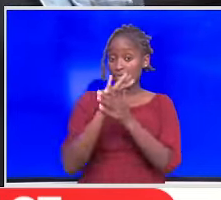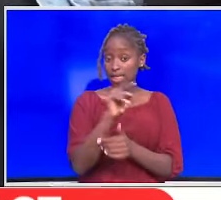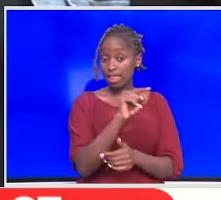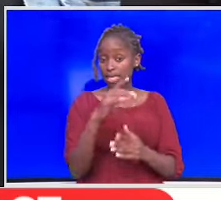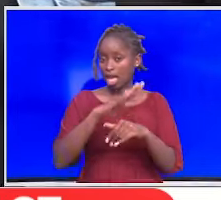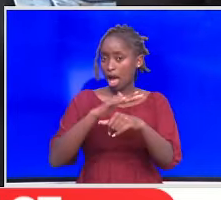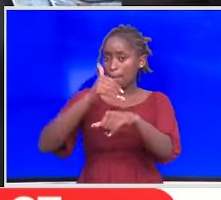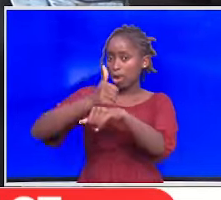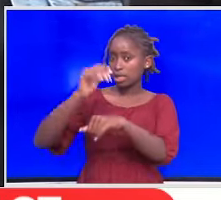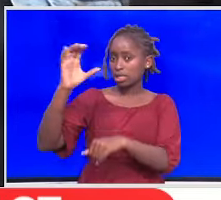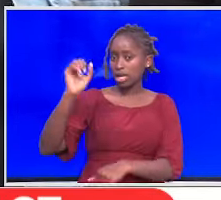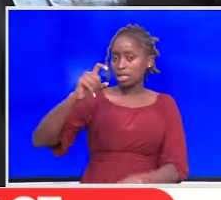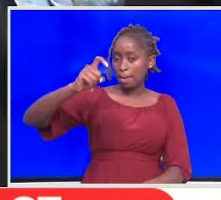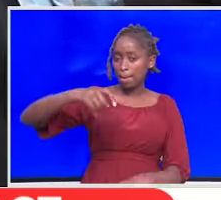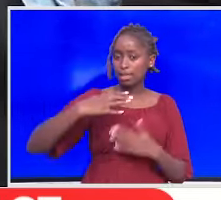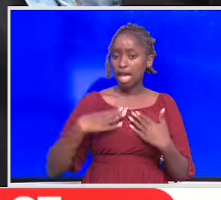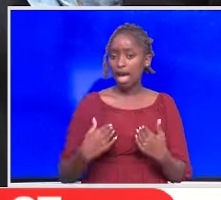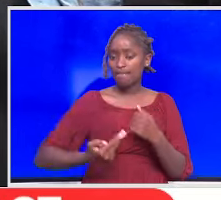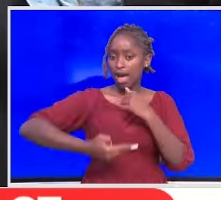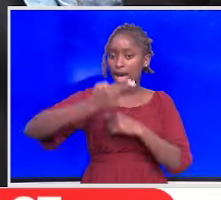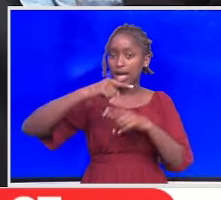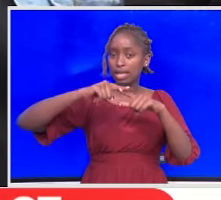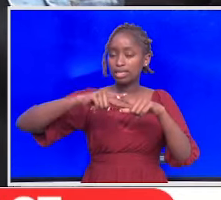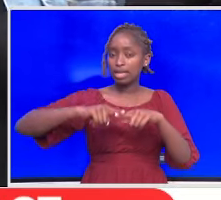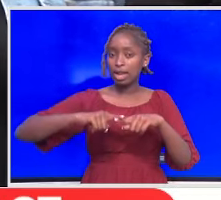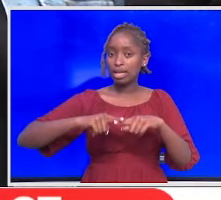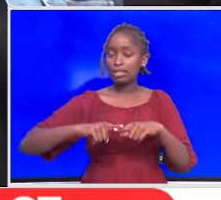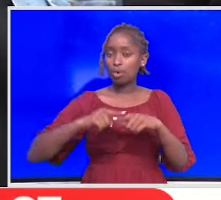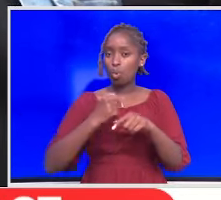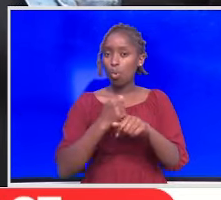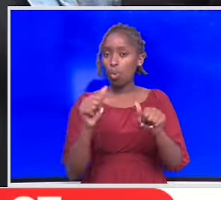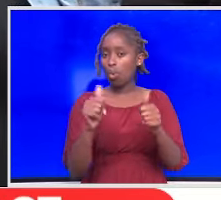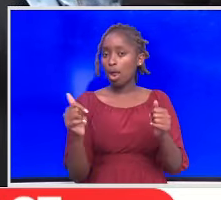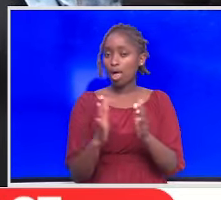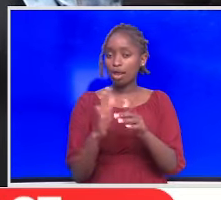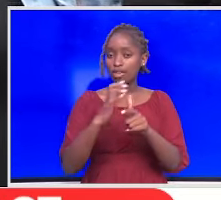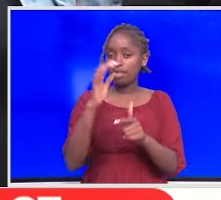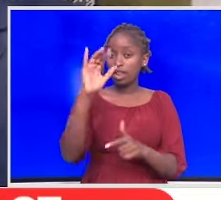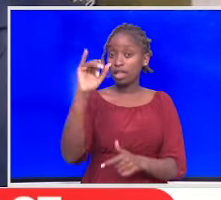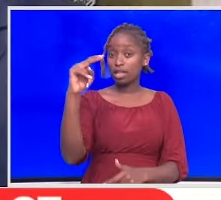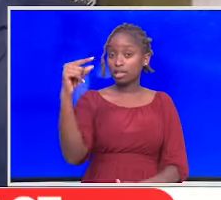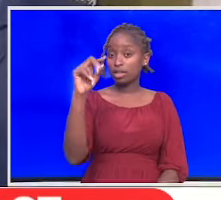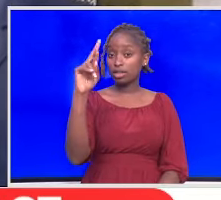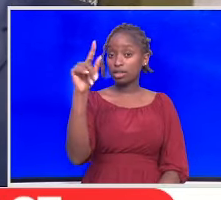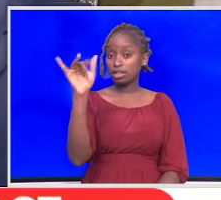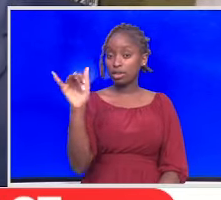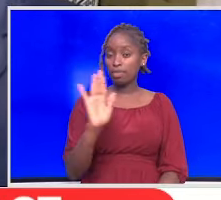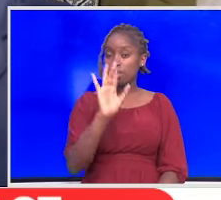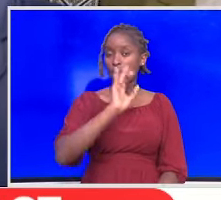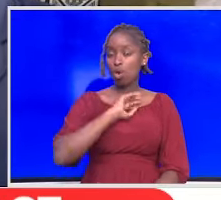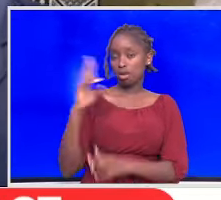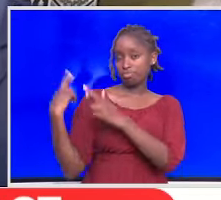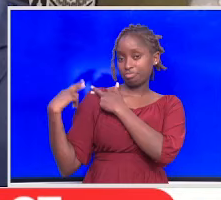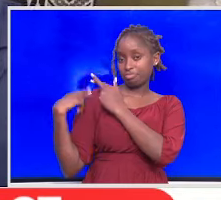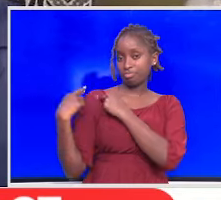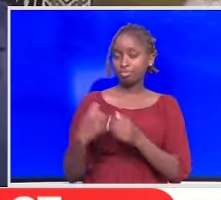secretaries must uphold the highest standards of competence and integrity in their respective roles. Meanwhile, a section of church